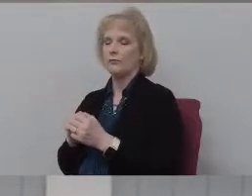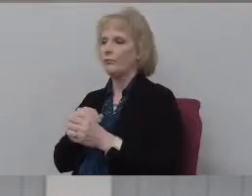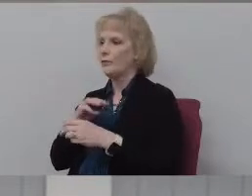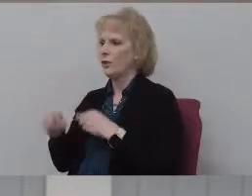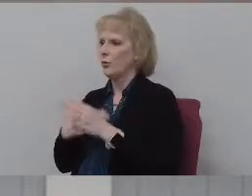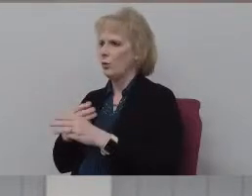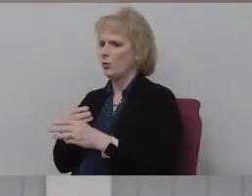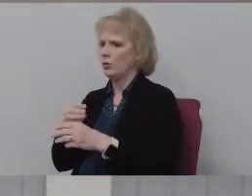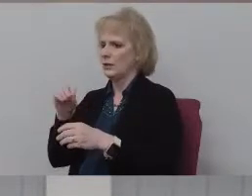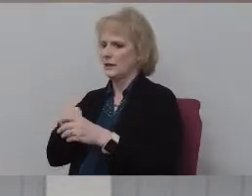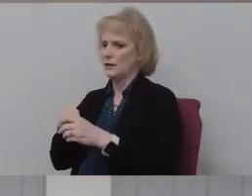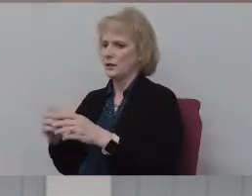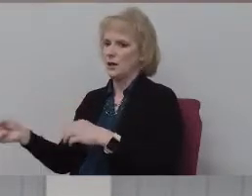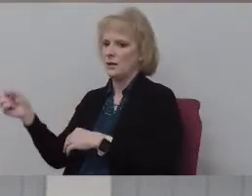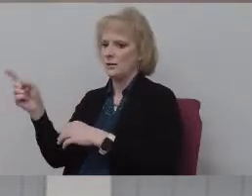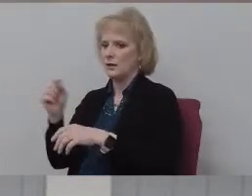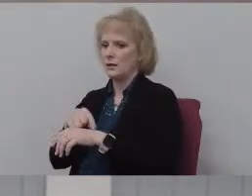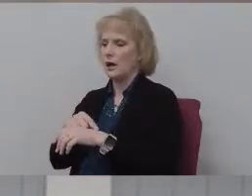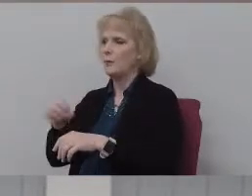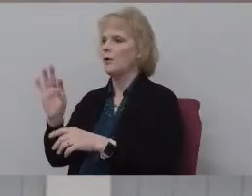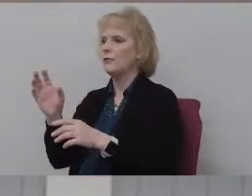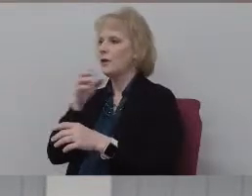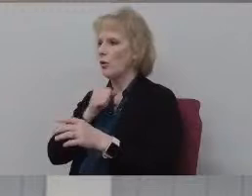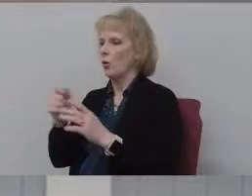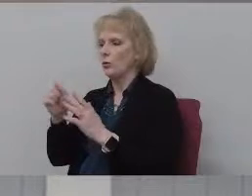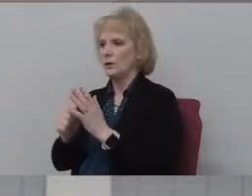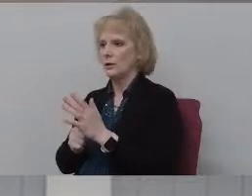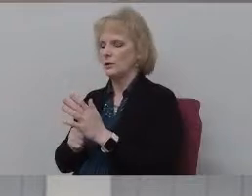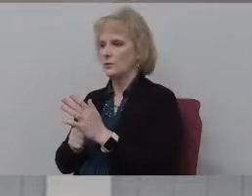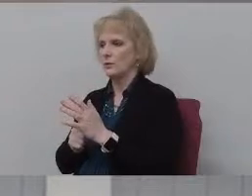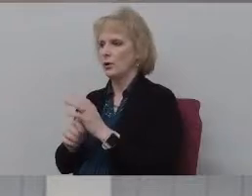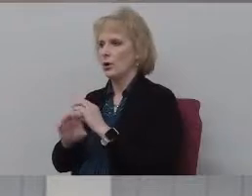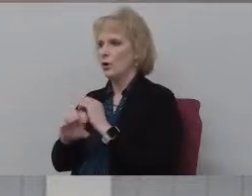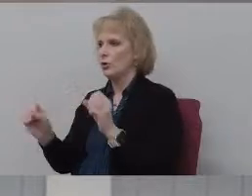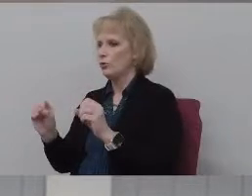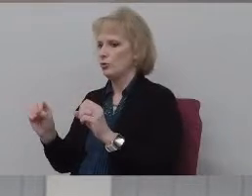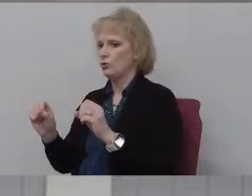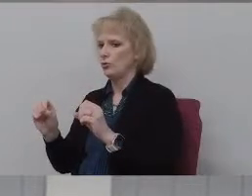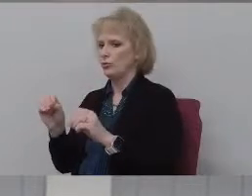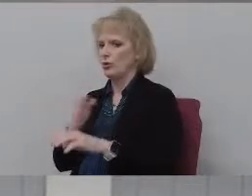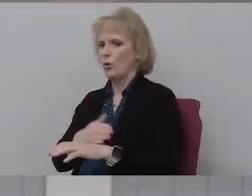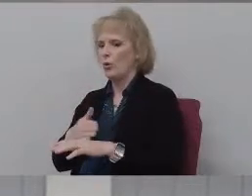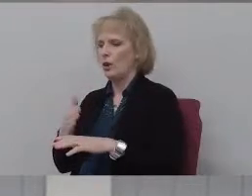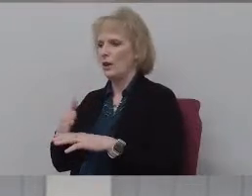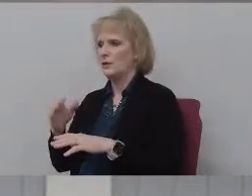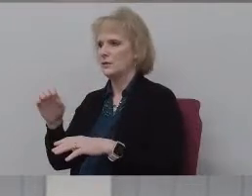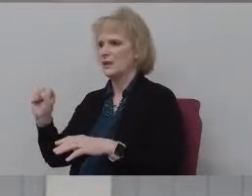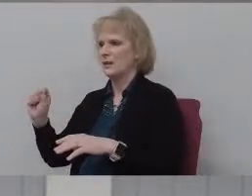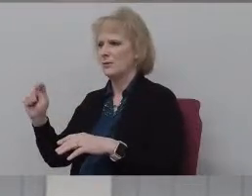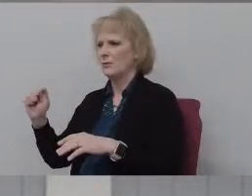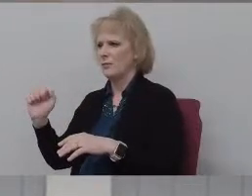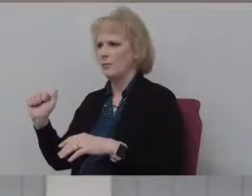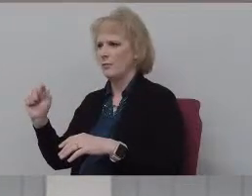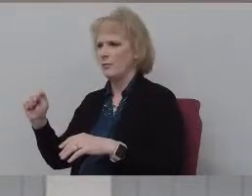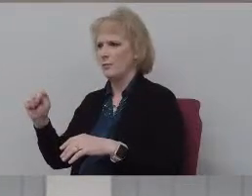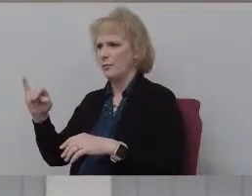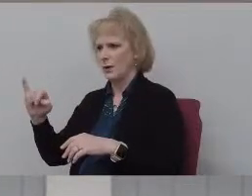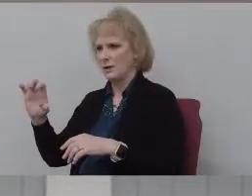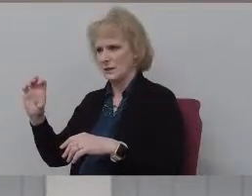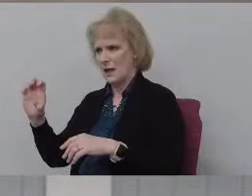the days of the Old Testament was no less static than it is in our world